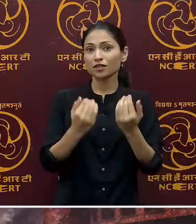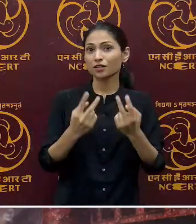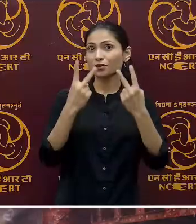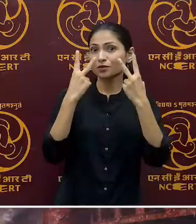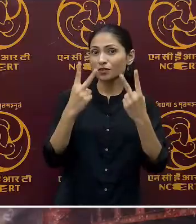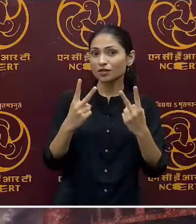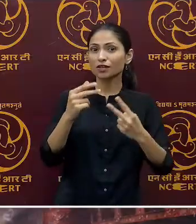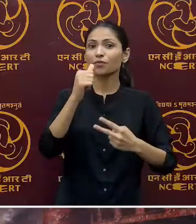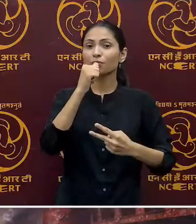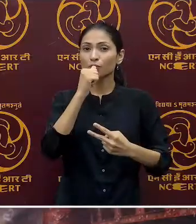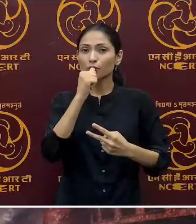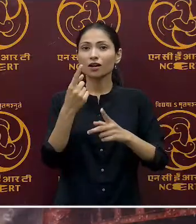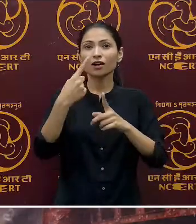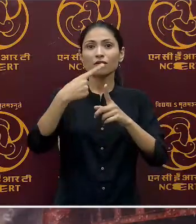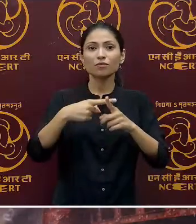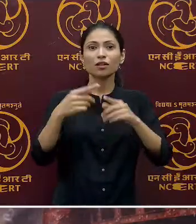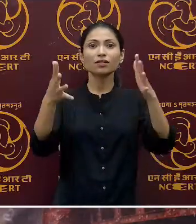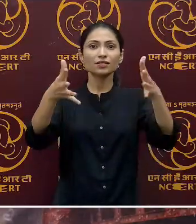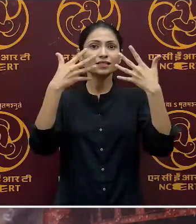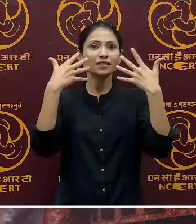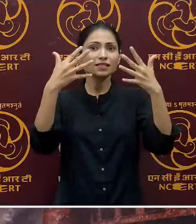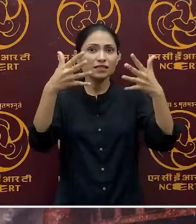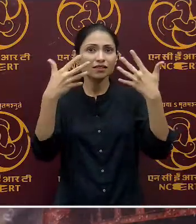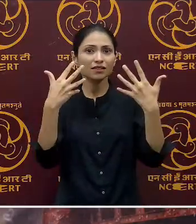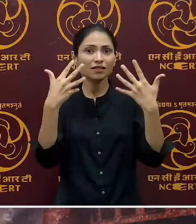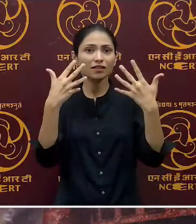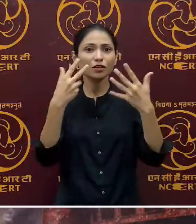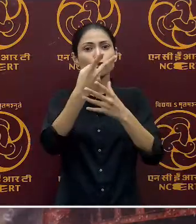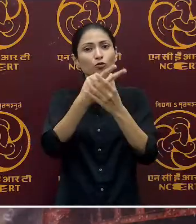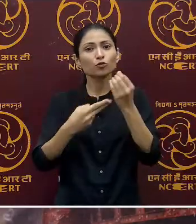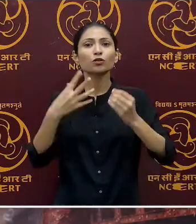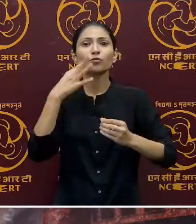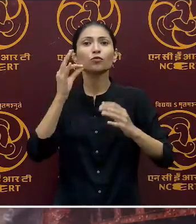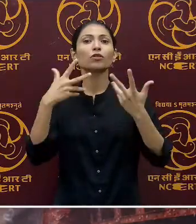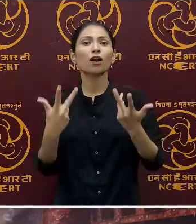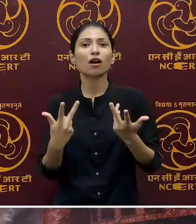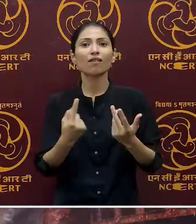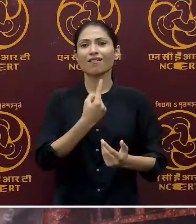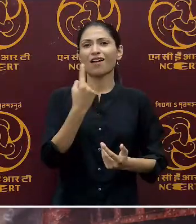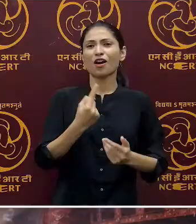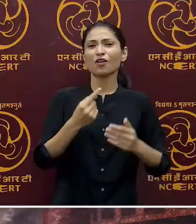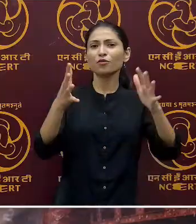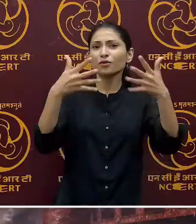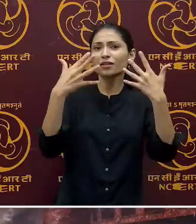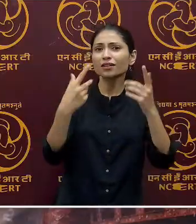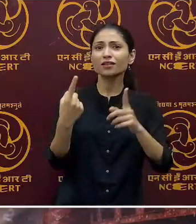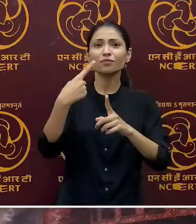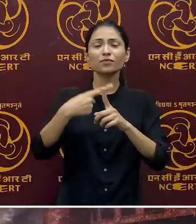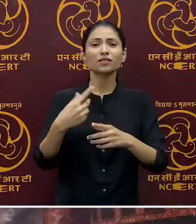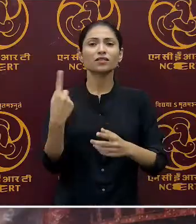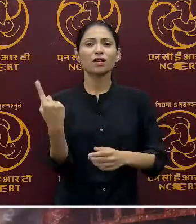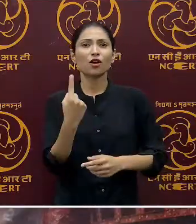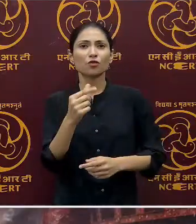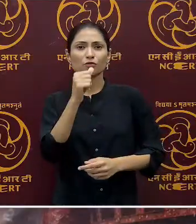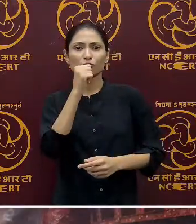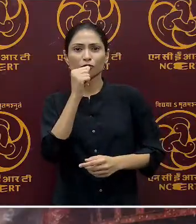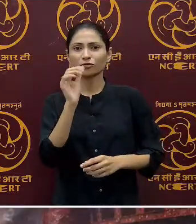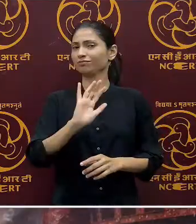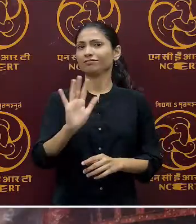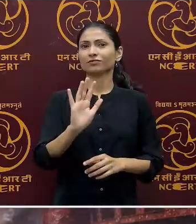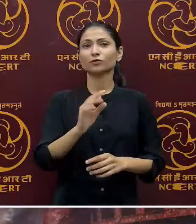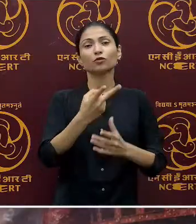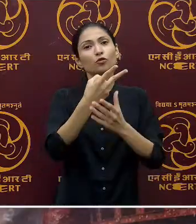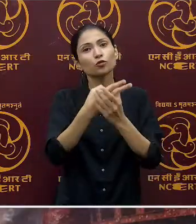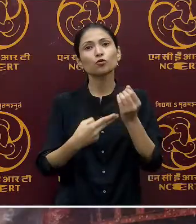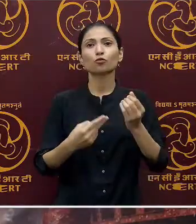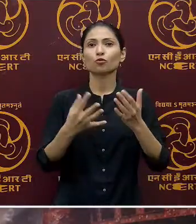not only air are sufficient to cause this process, both are required for this process of rusting. So, also we